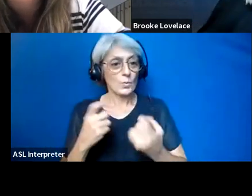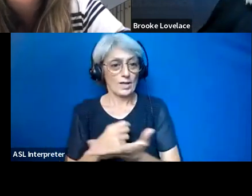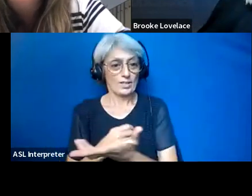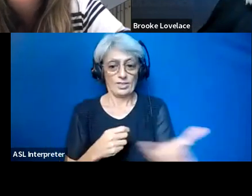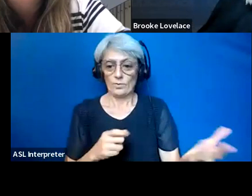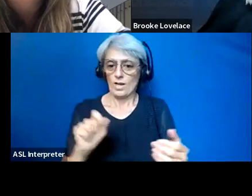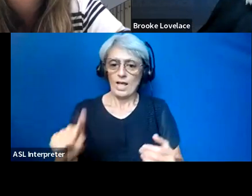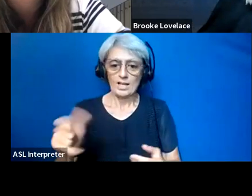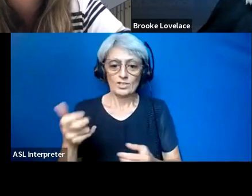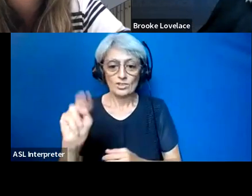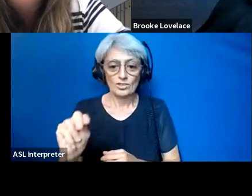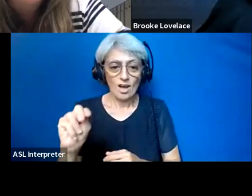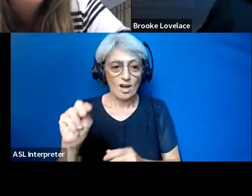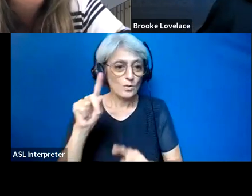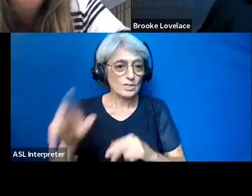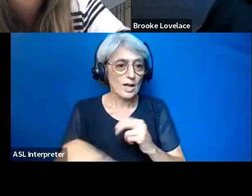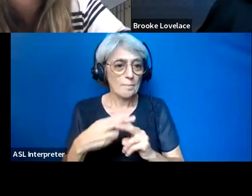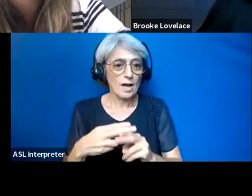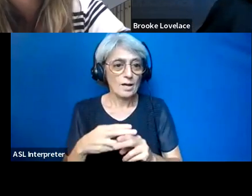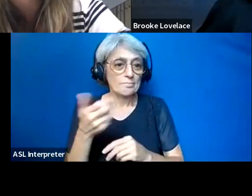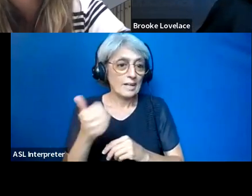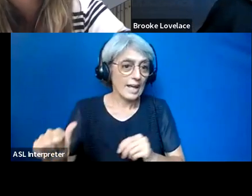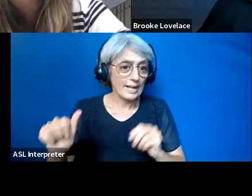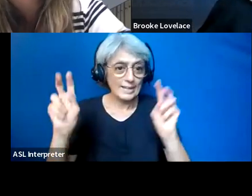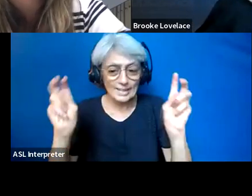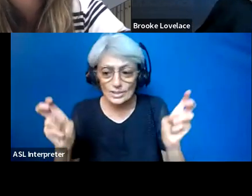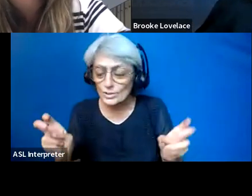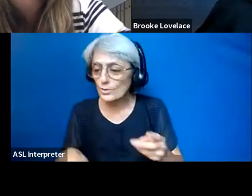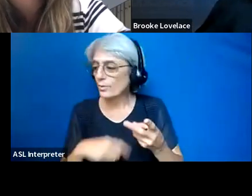ask John about an issue or